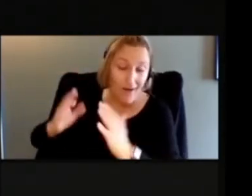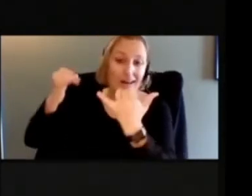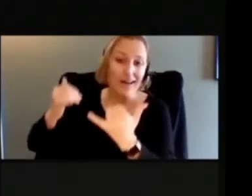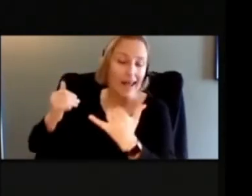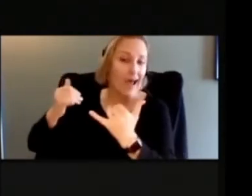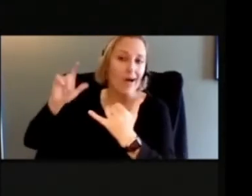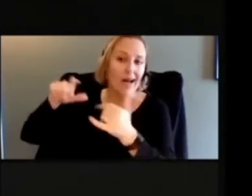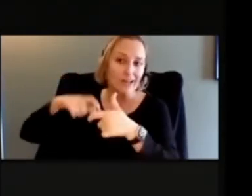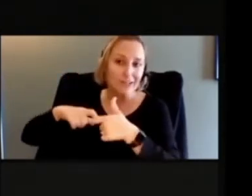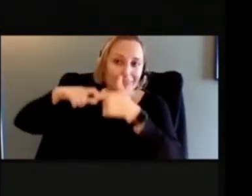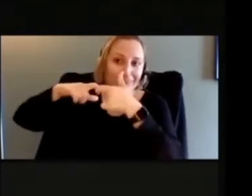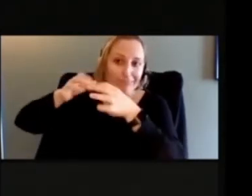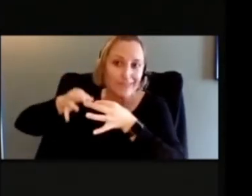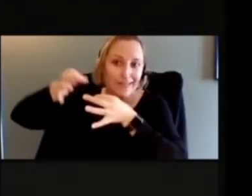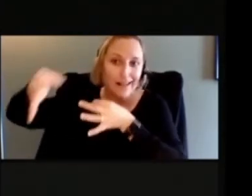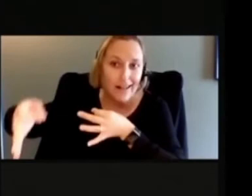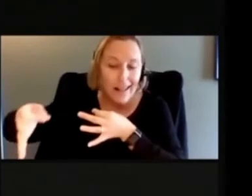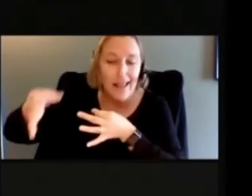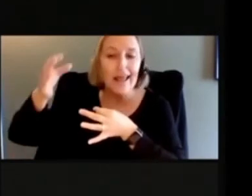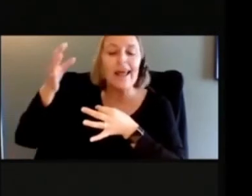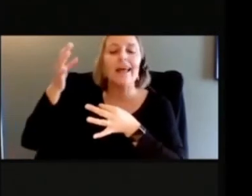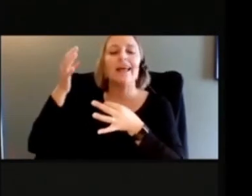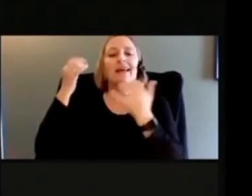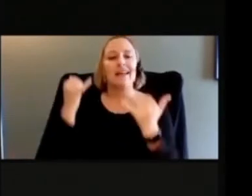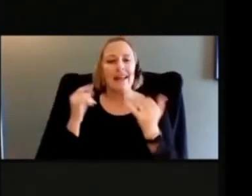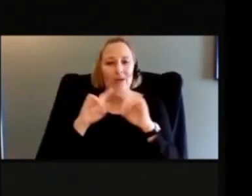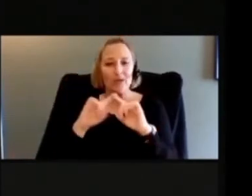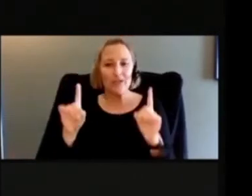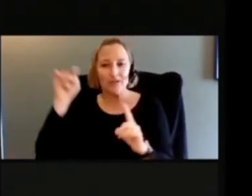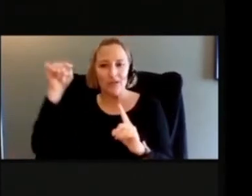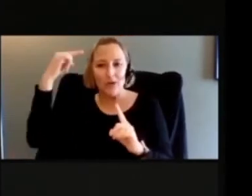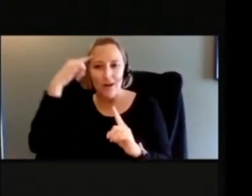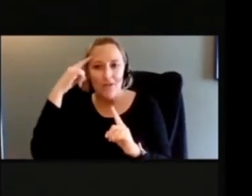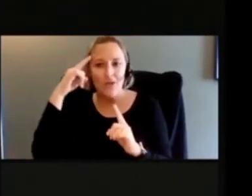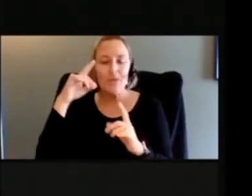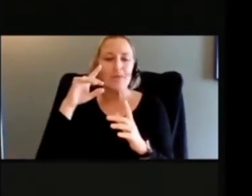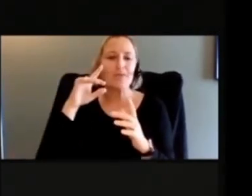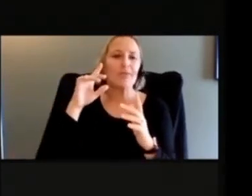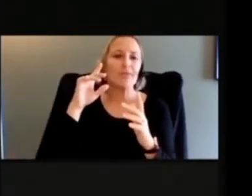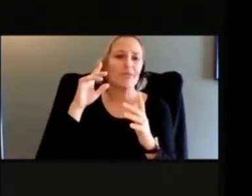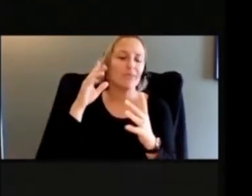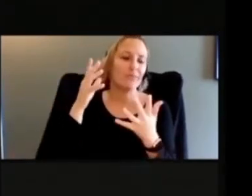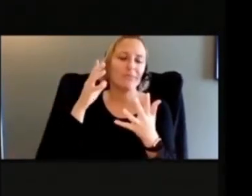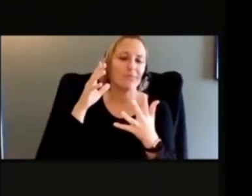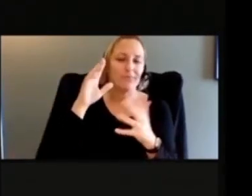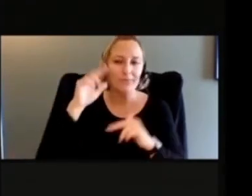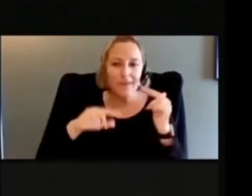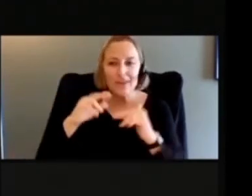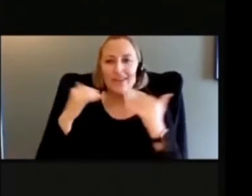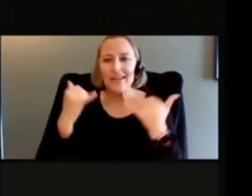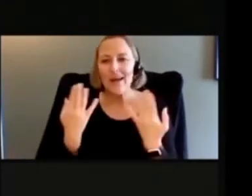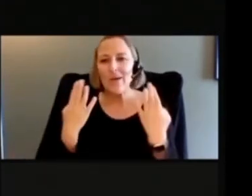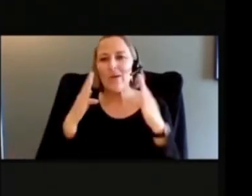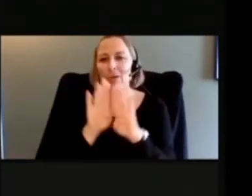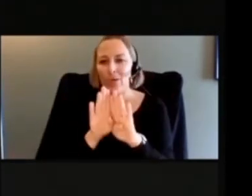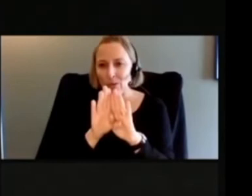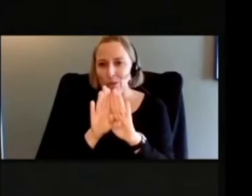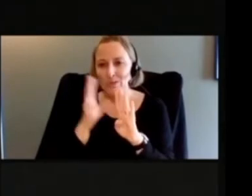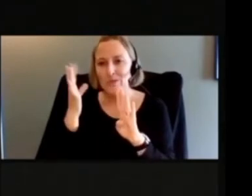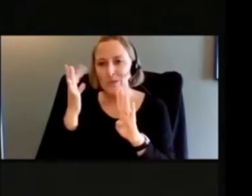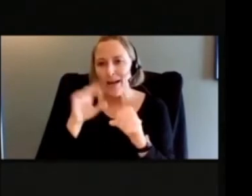because of the pandemic and different government institutions closing during the pandemic. Next slide, please.